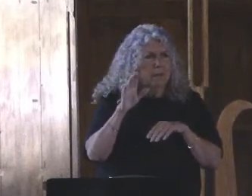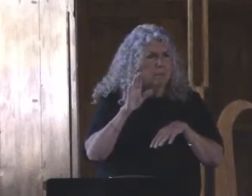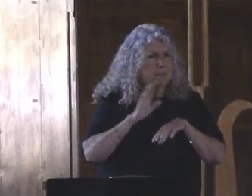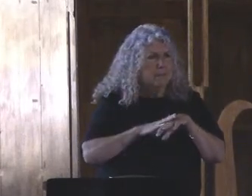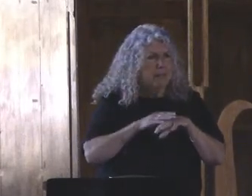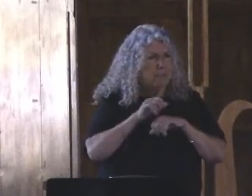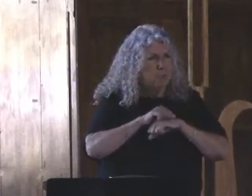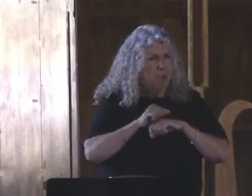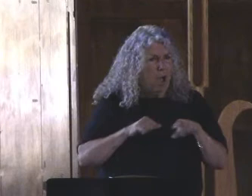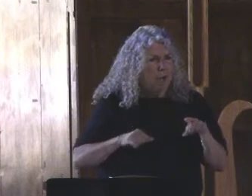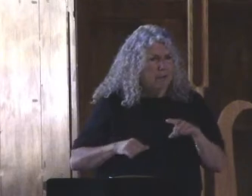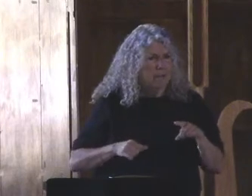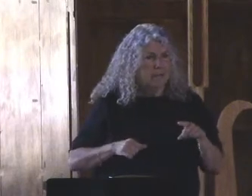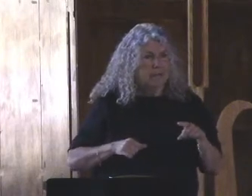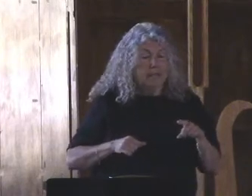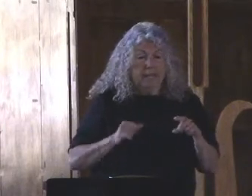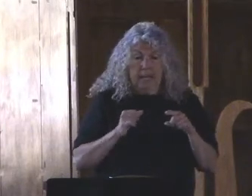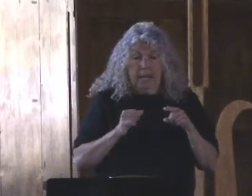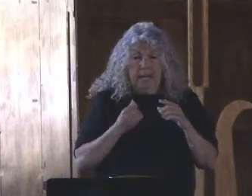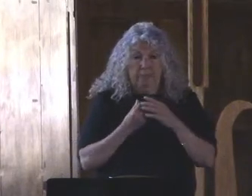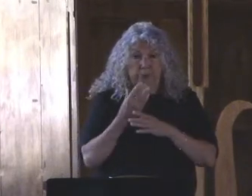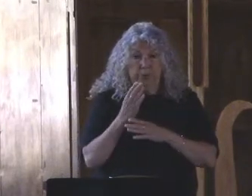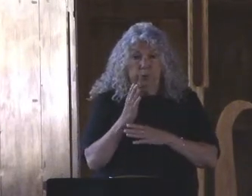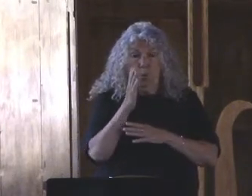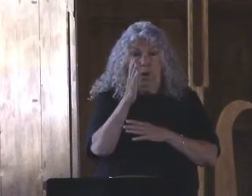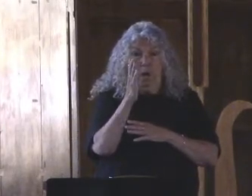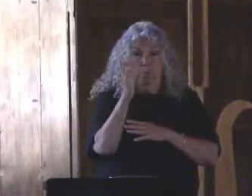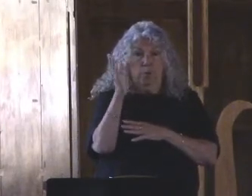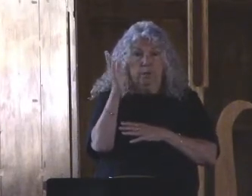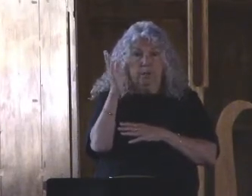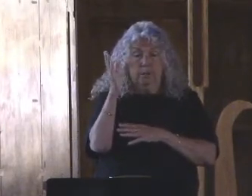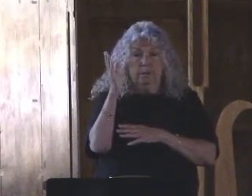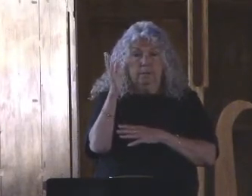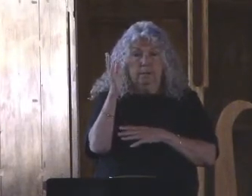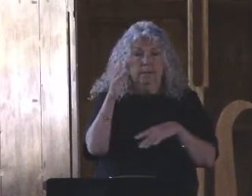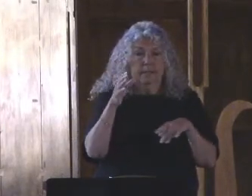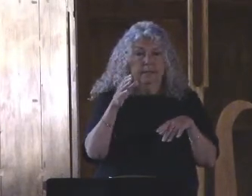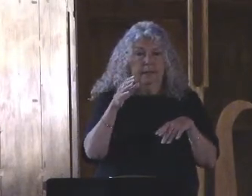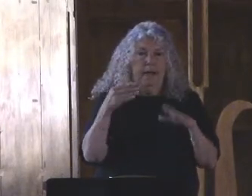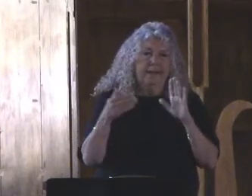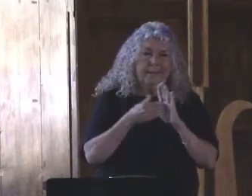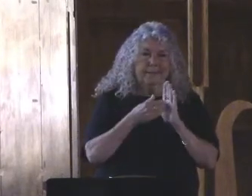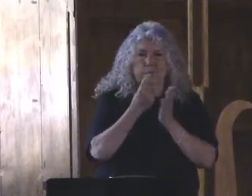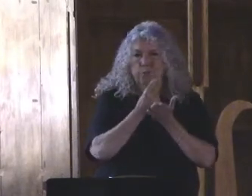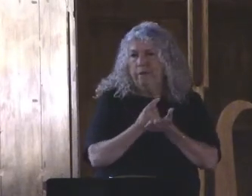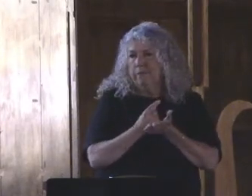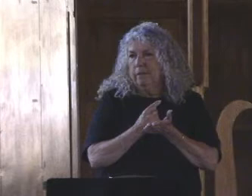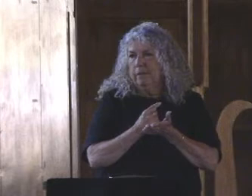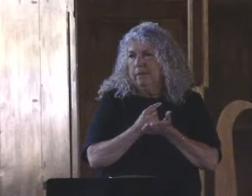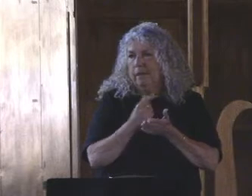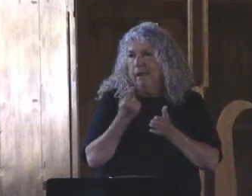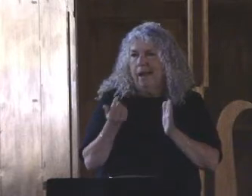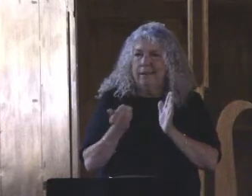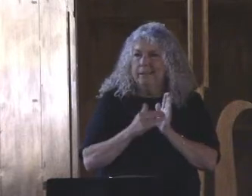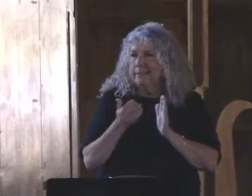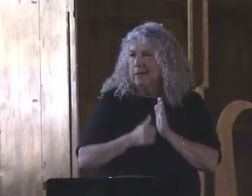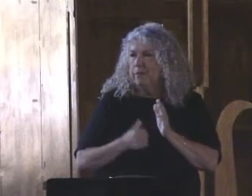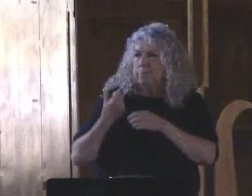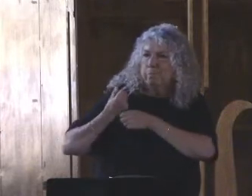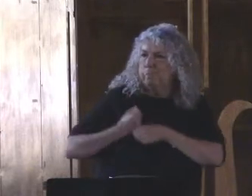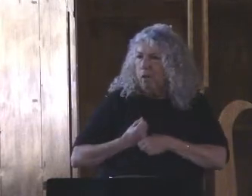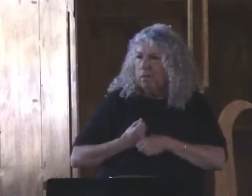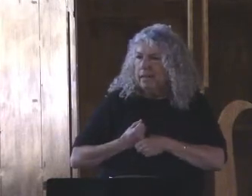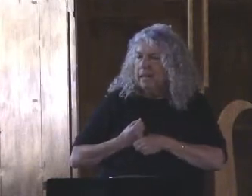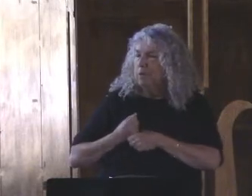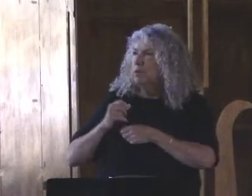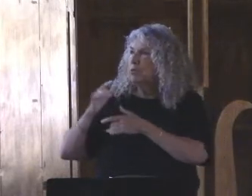and a seed fell there. So this tree was growing upward, defying gravity, defying every downward pull, just reaching for